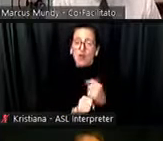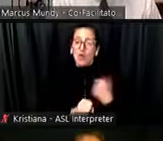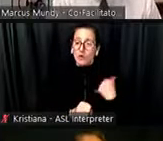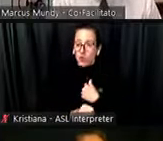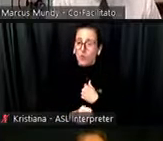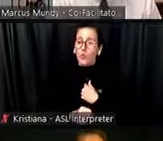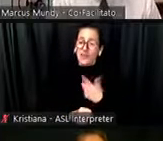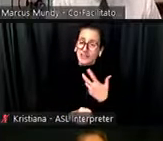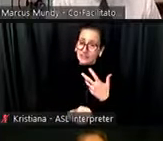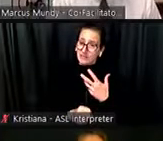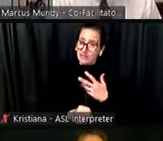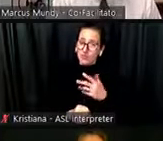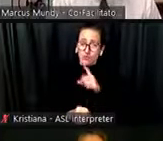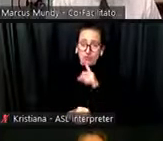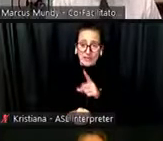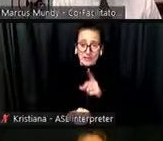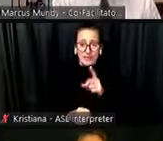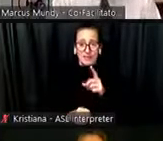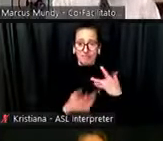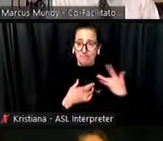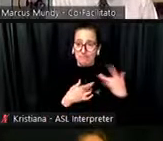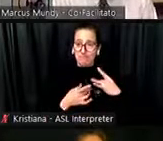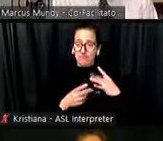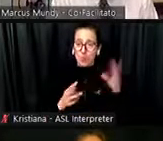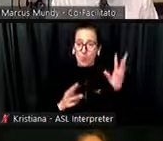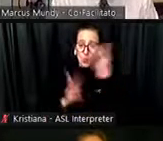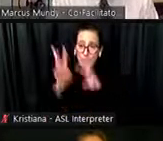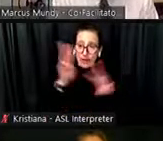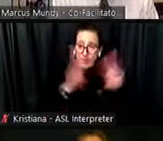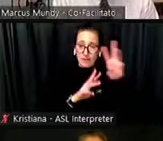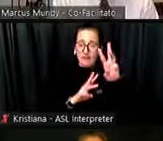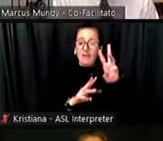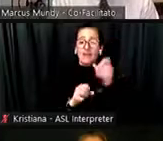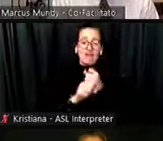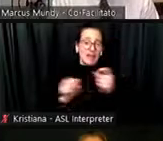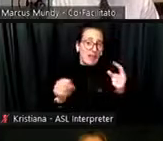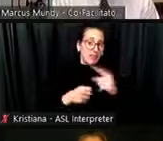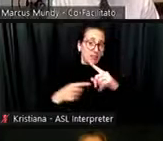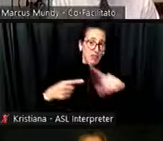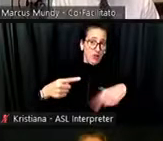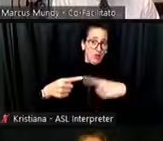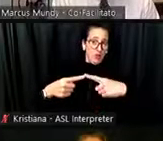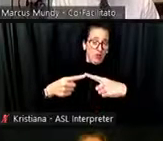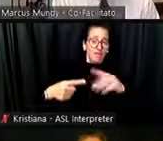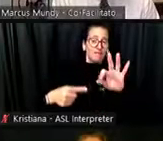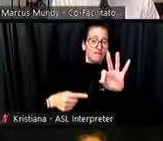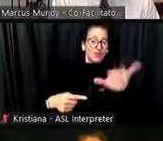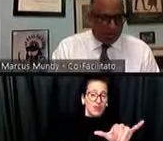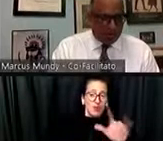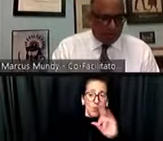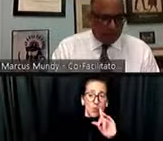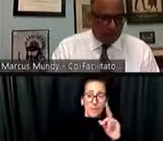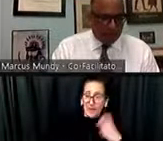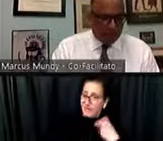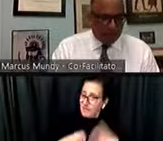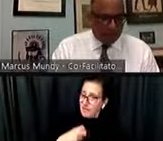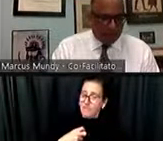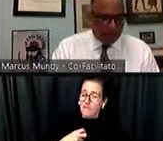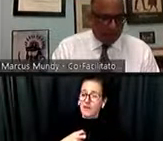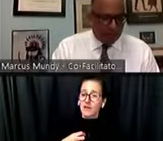budget for us next fiscal year, but for the second half of this current fiscal